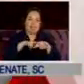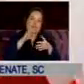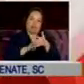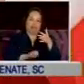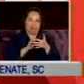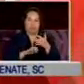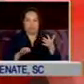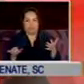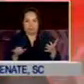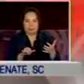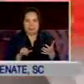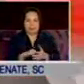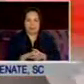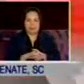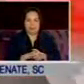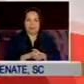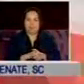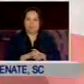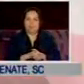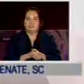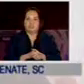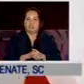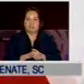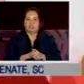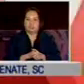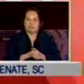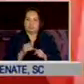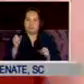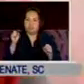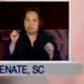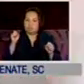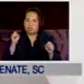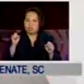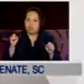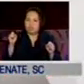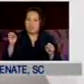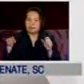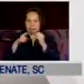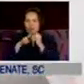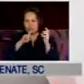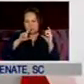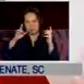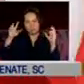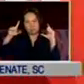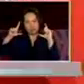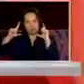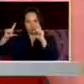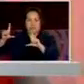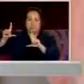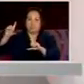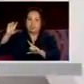be left behind his desk. In the case of the Chief Justice of Sal N, the undeclared